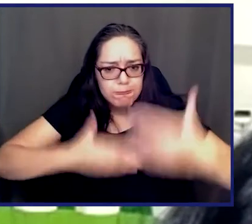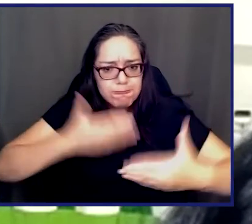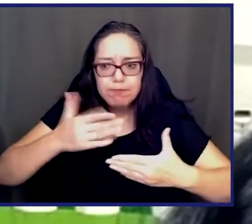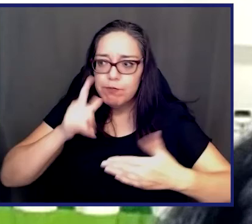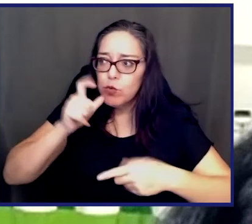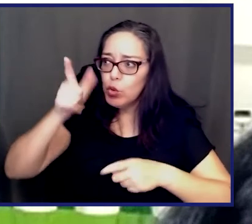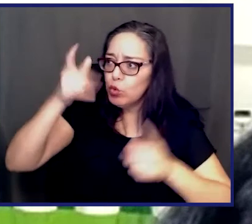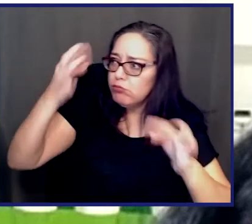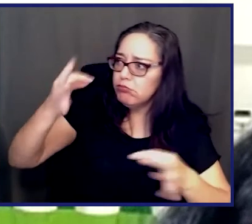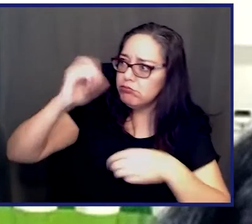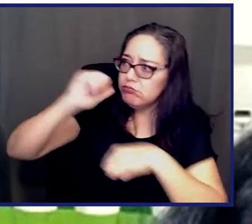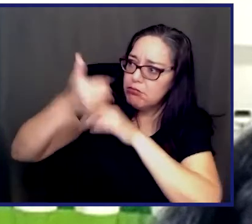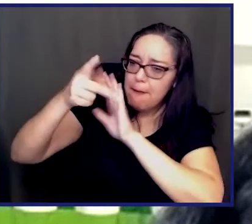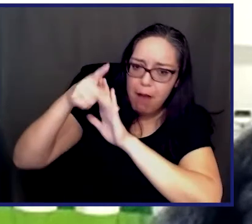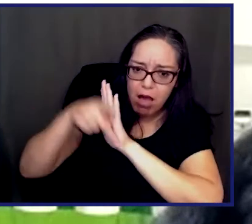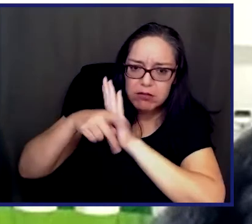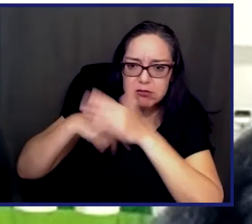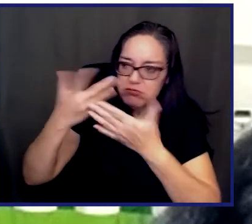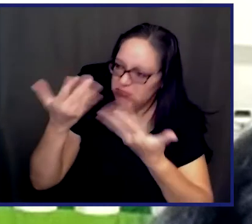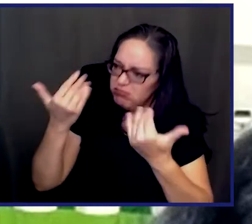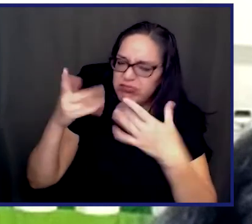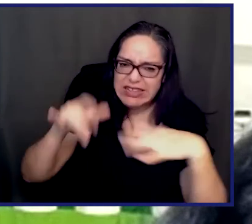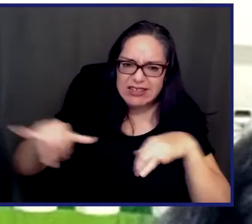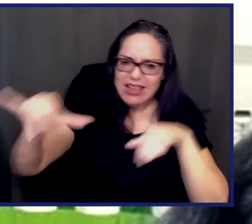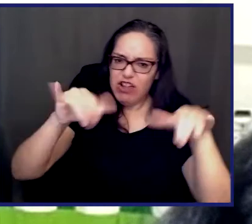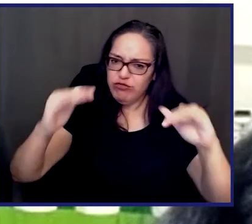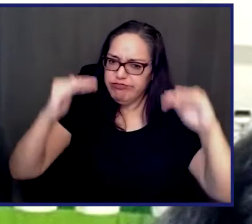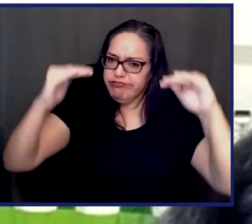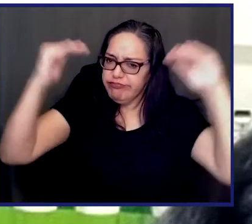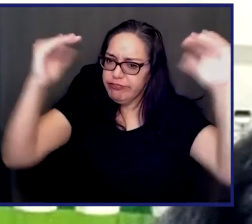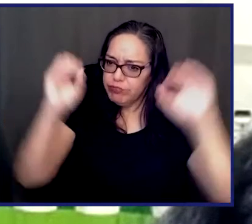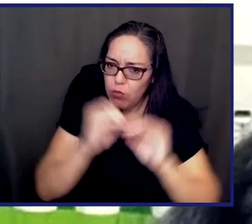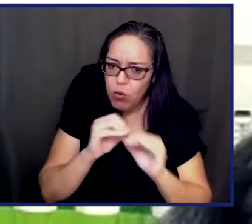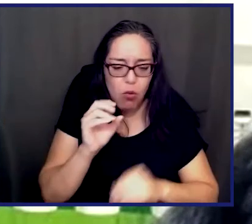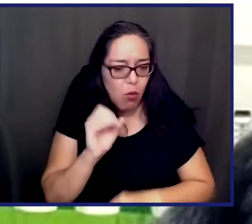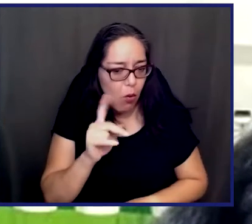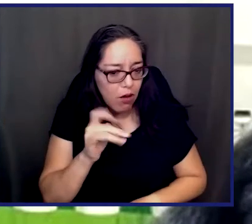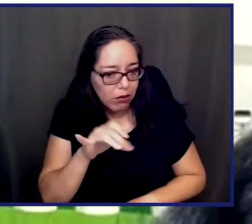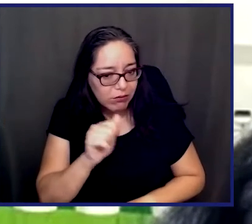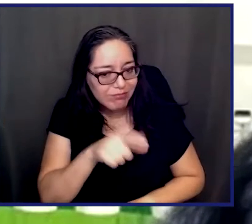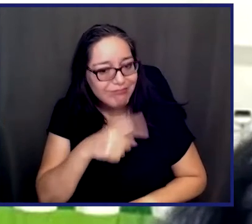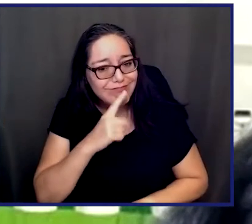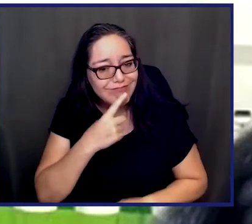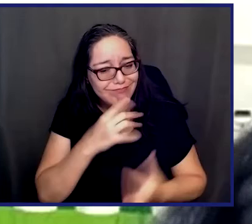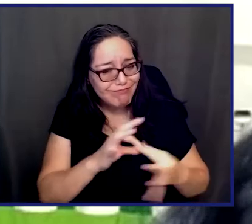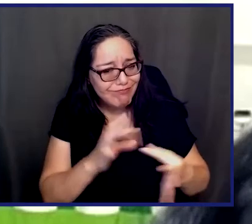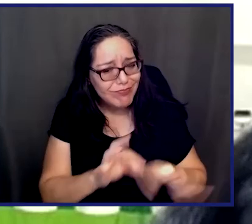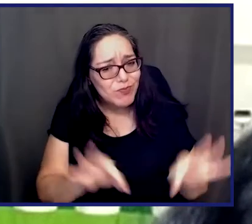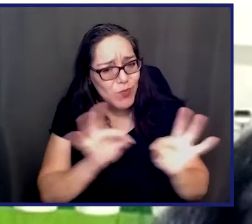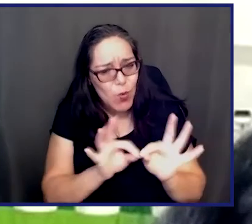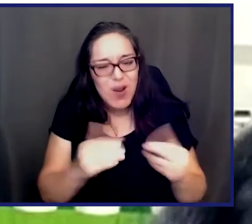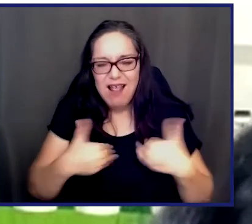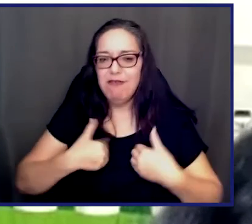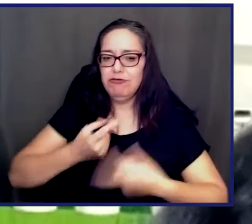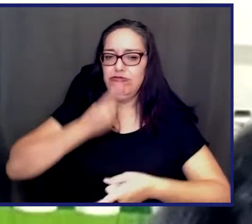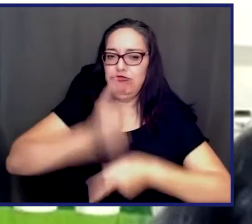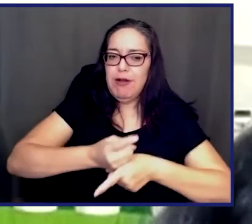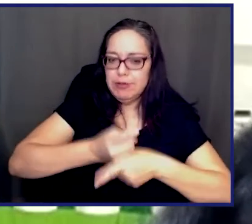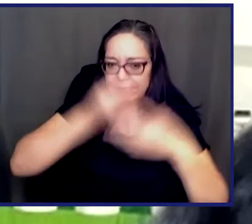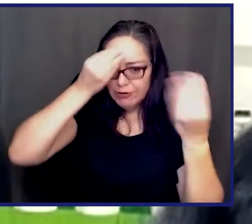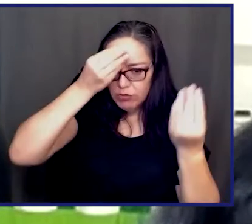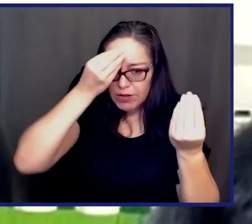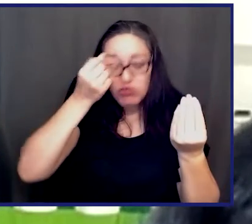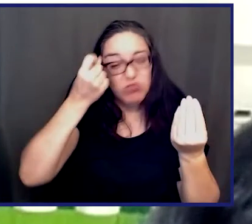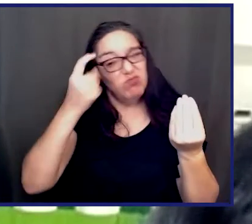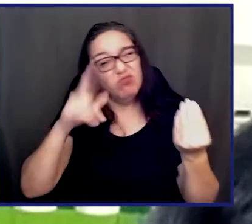also to a higher standard. And then Oiko, you spoke about the importance of having the right information, because